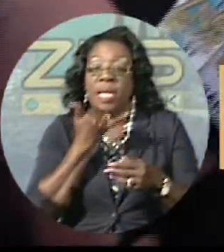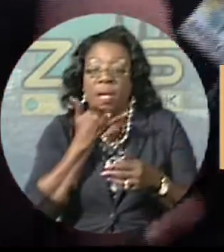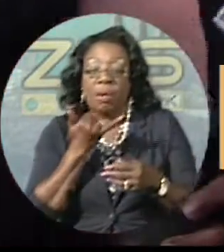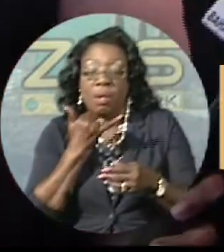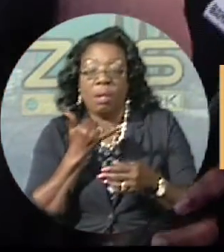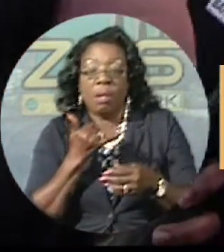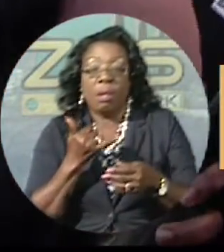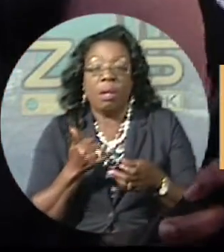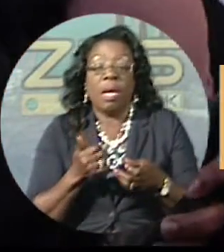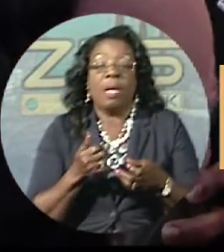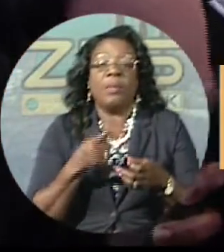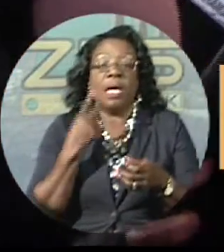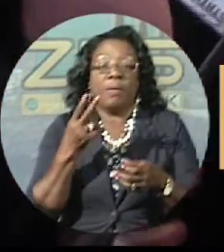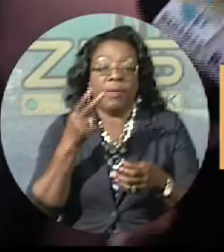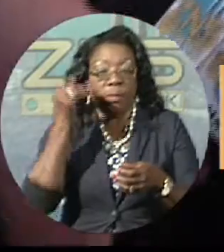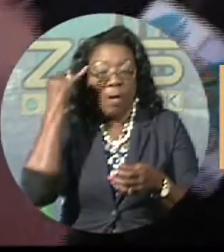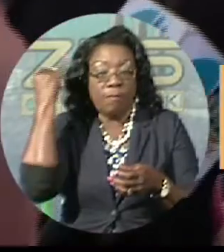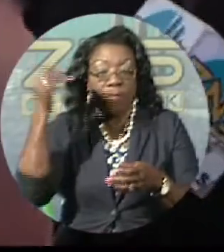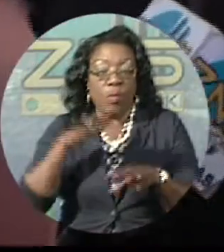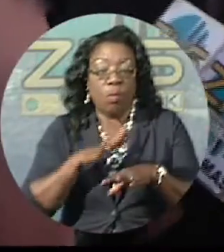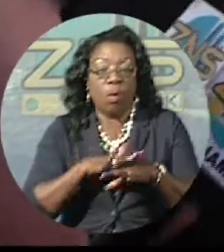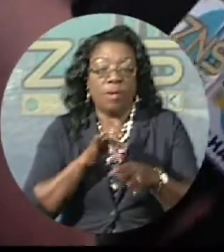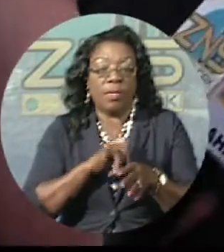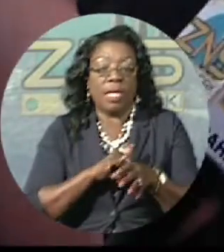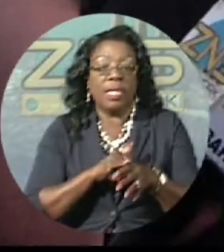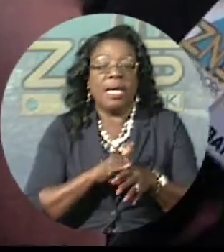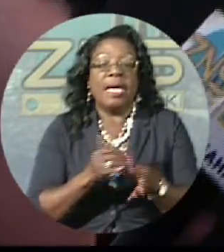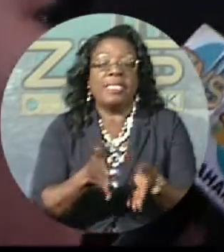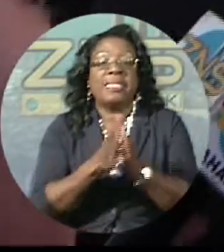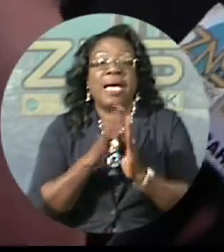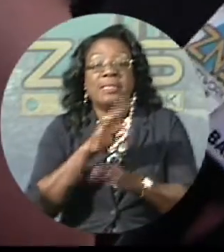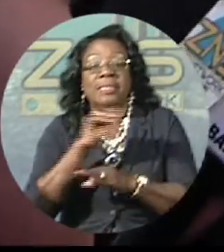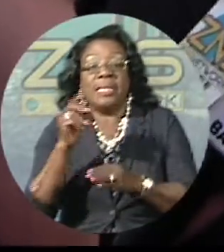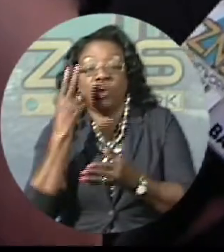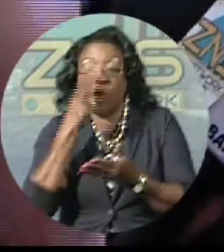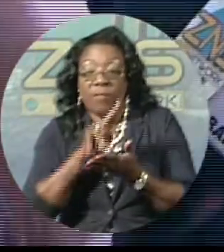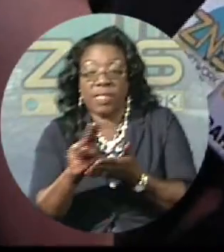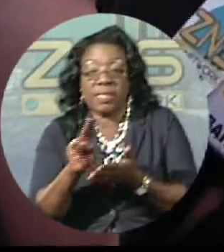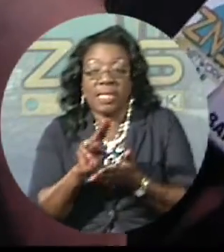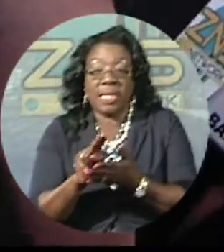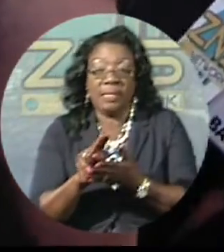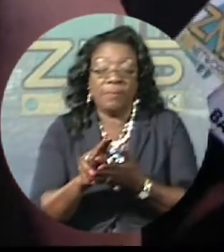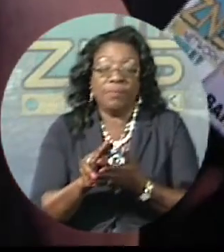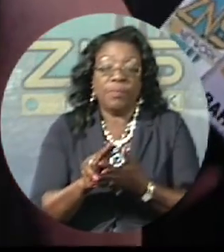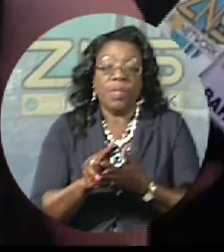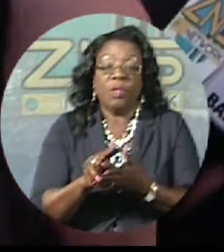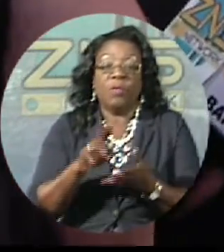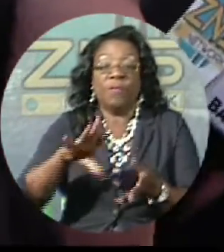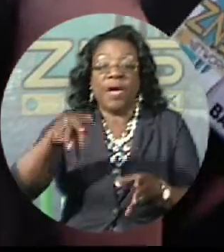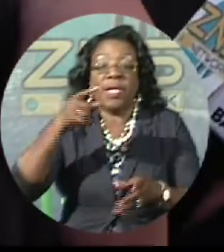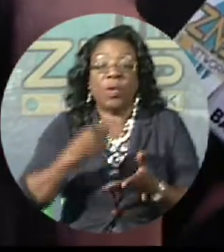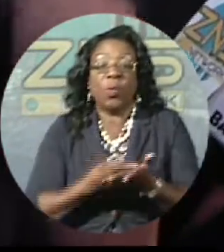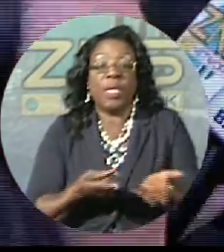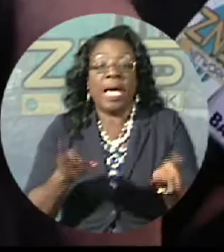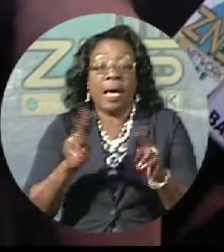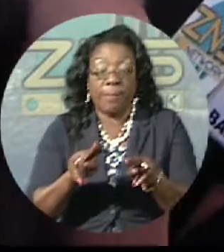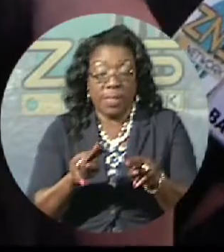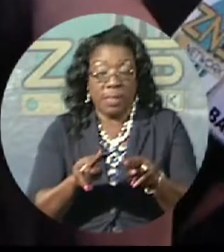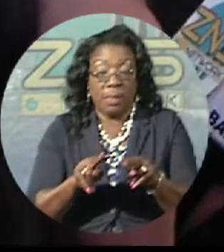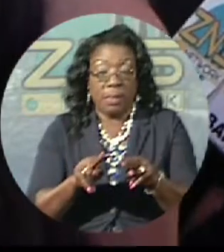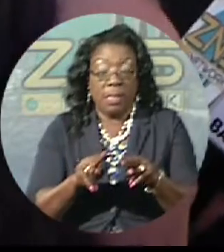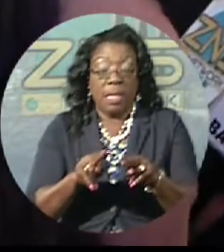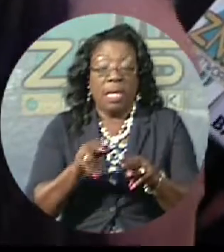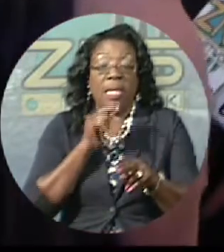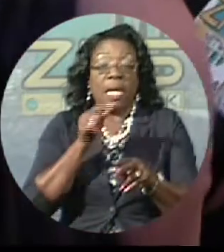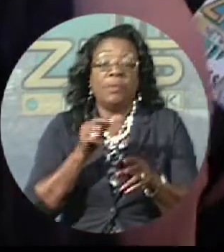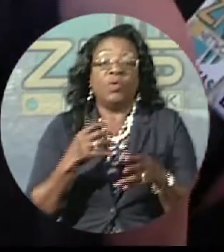and I have a view on that, and I'm asking them to investigate it with a view to determining exactly what happened, you know, and I'm